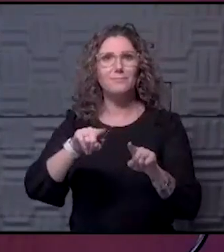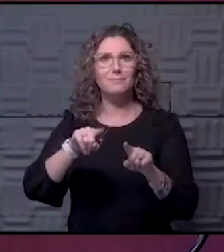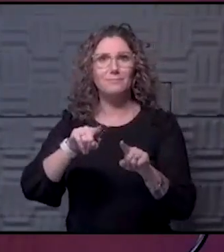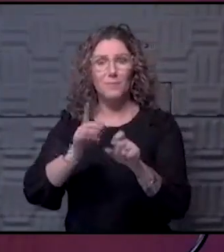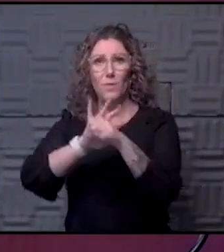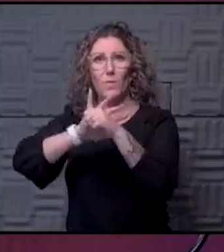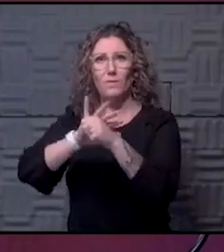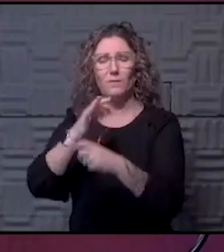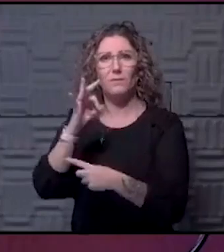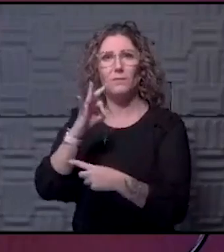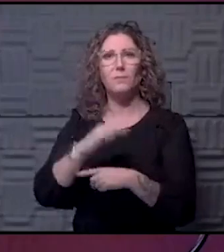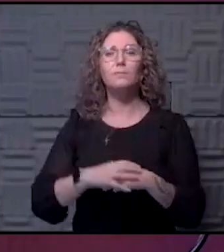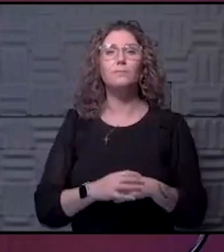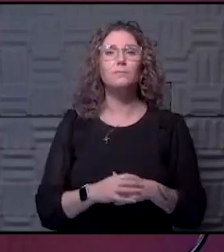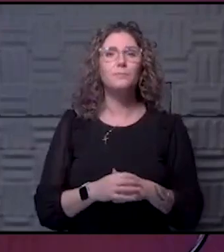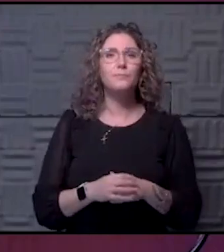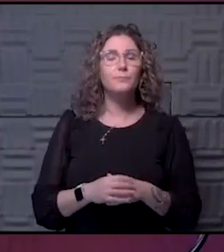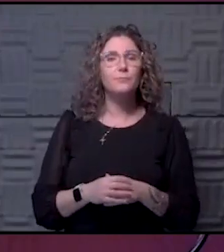it's